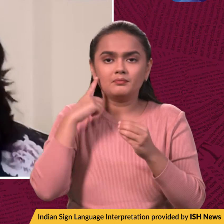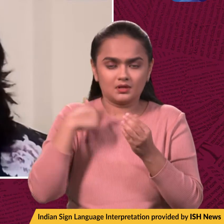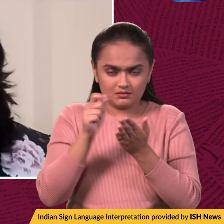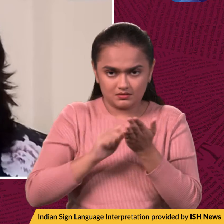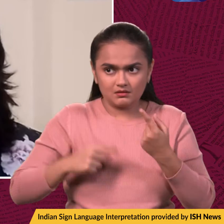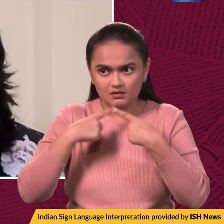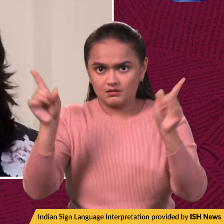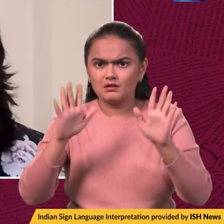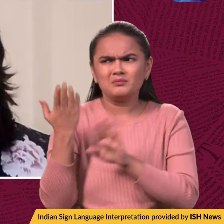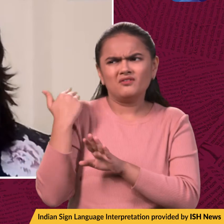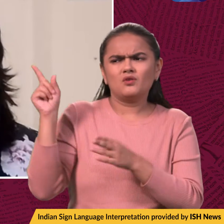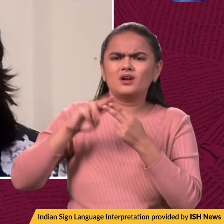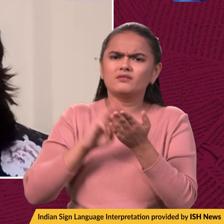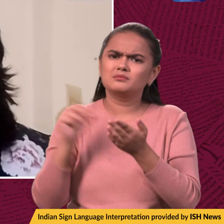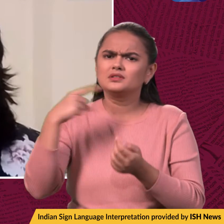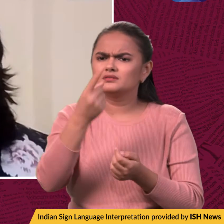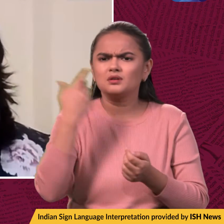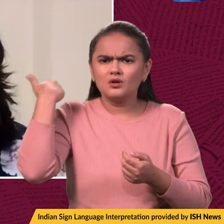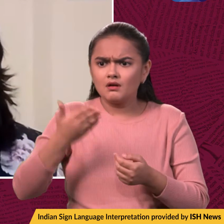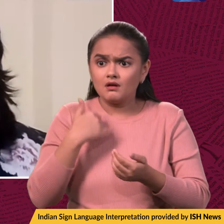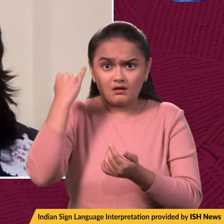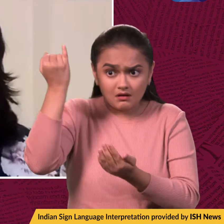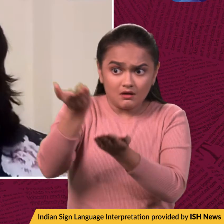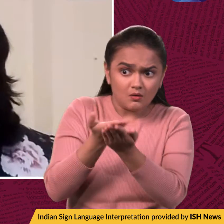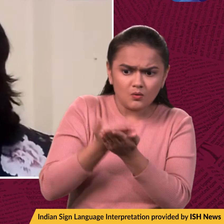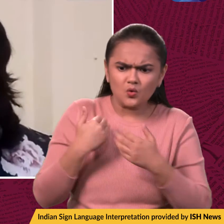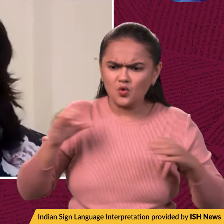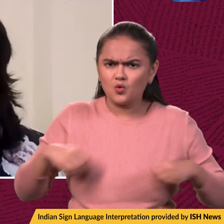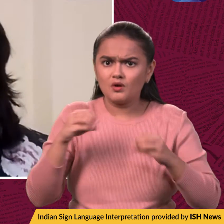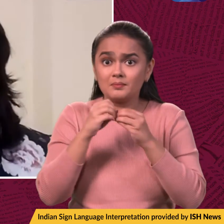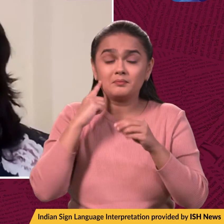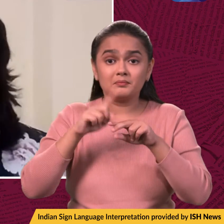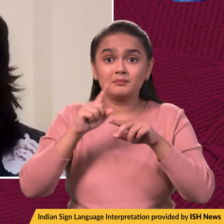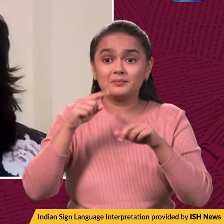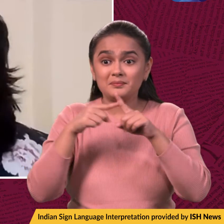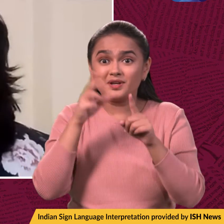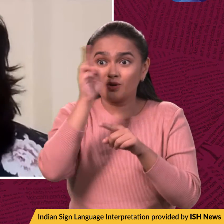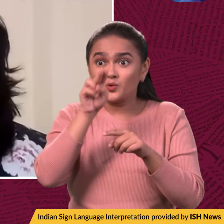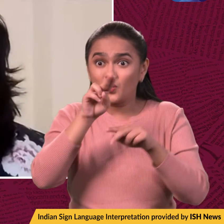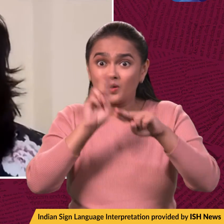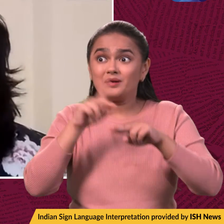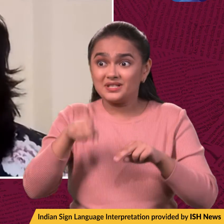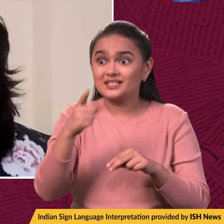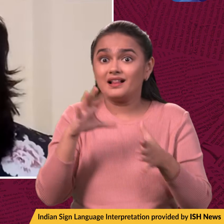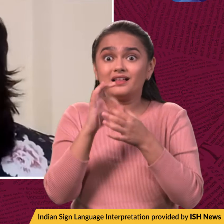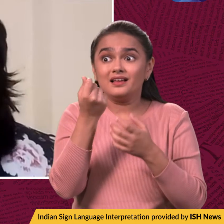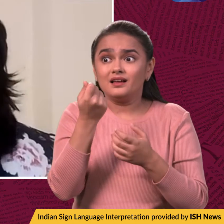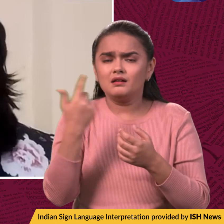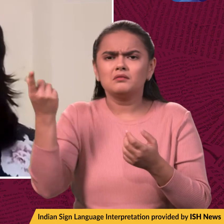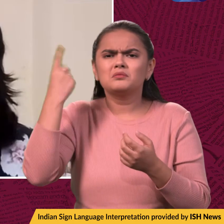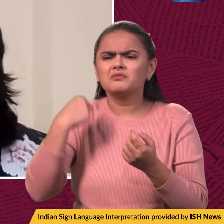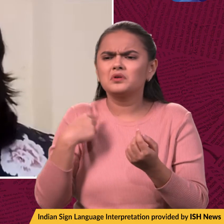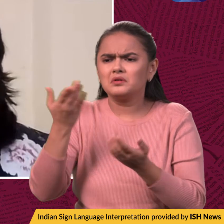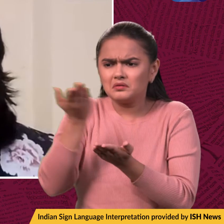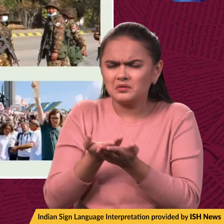Now, earlier, the FM had said that there is no proposal so far to recognize Bitcoin as a currency.